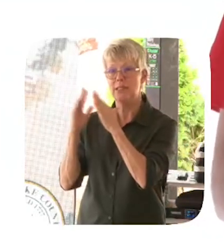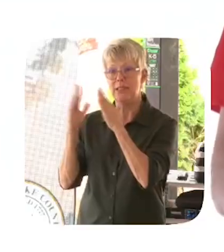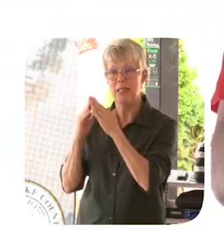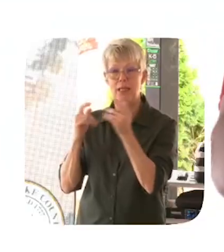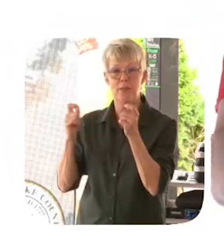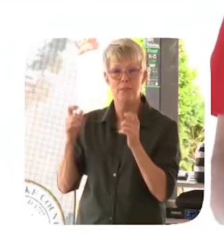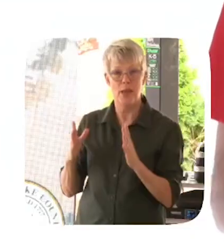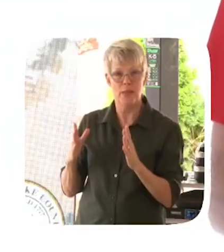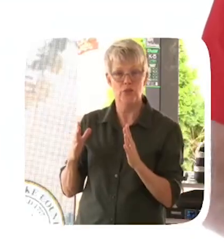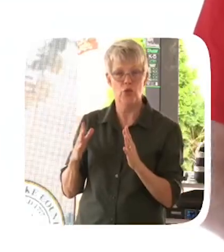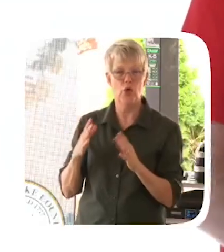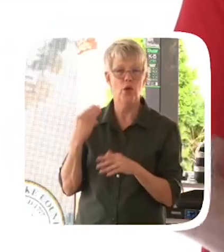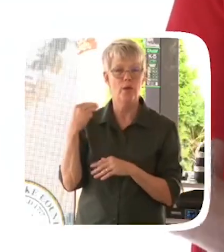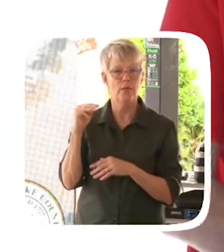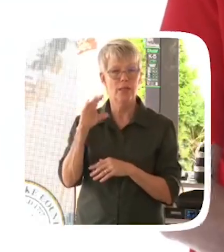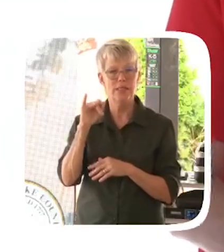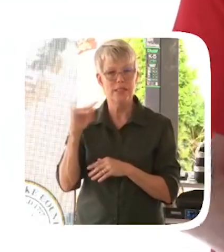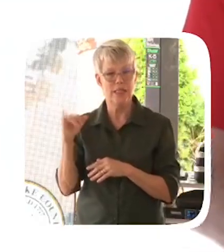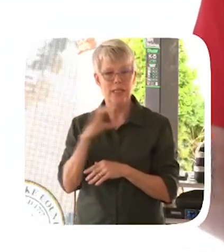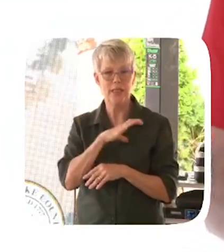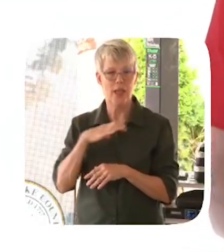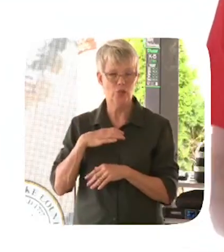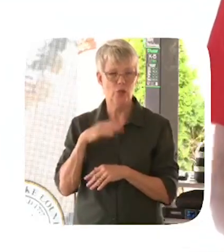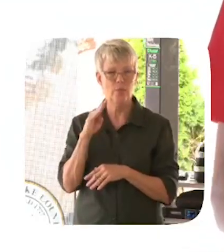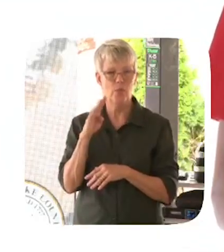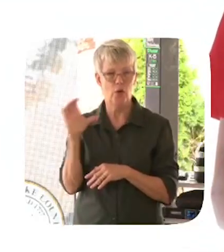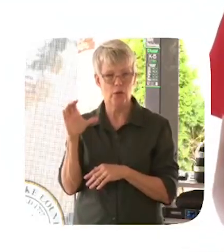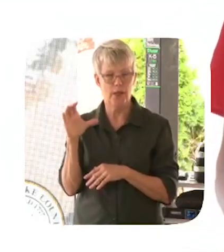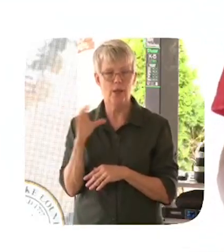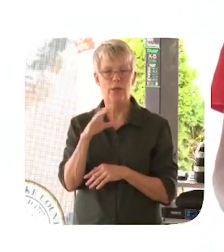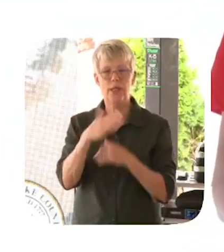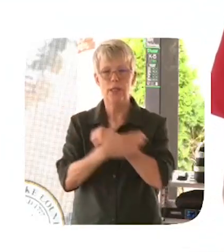our Morganton City Council, our Burke County commissioners and county